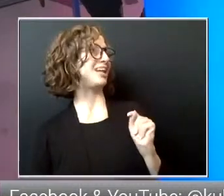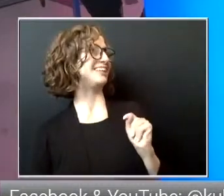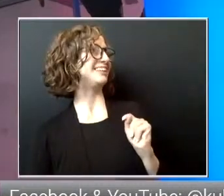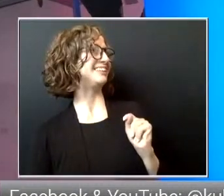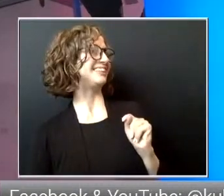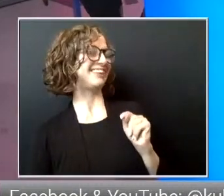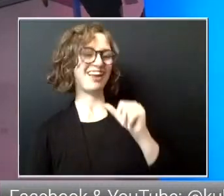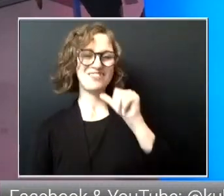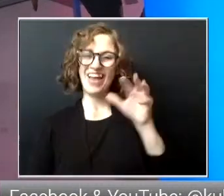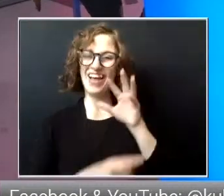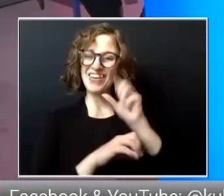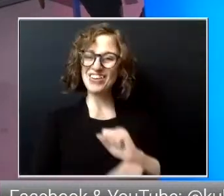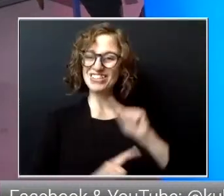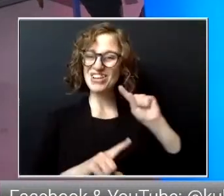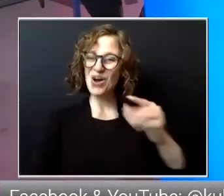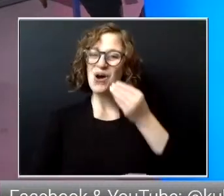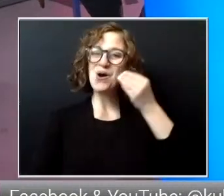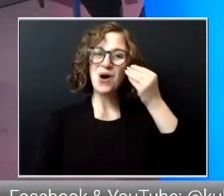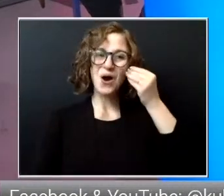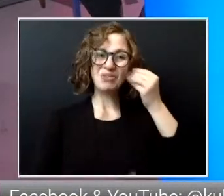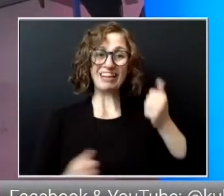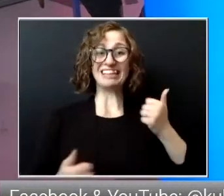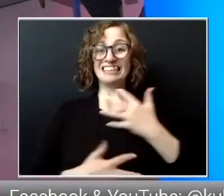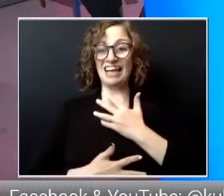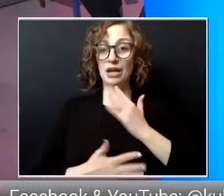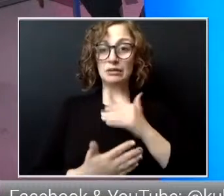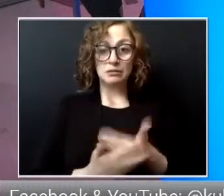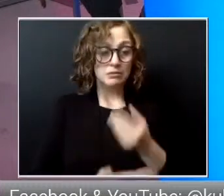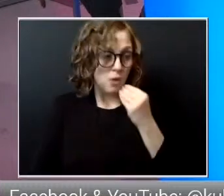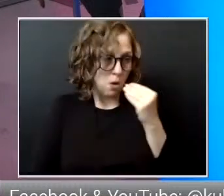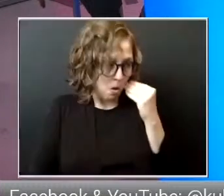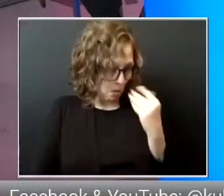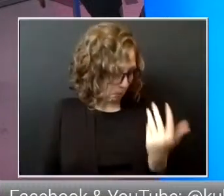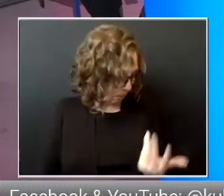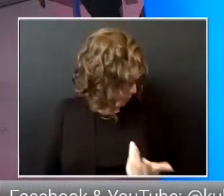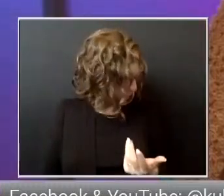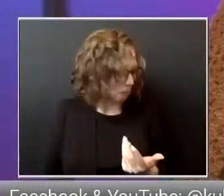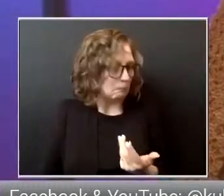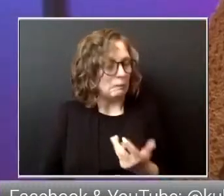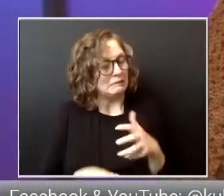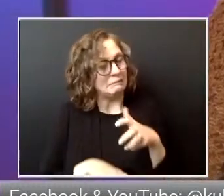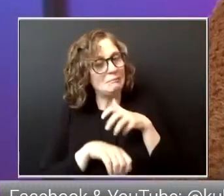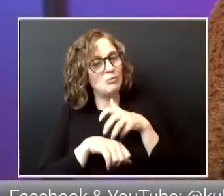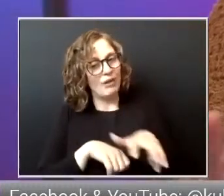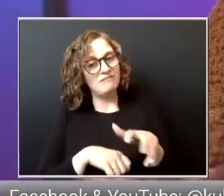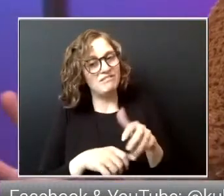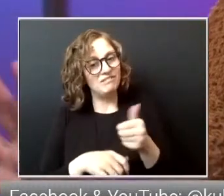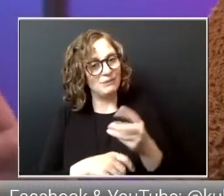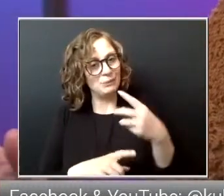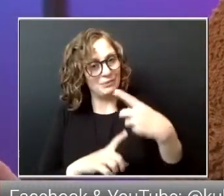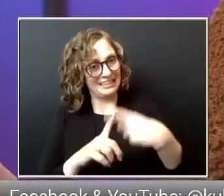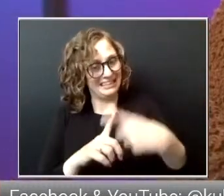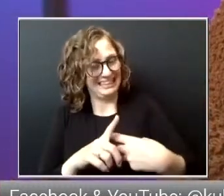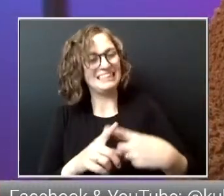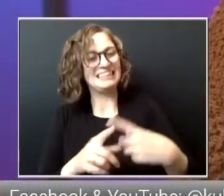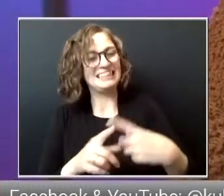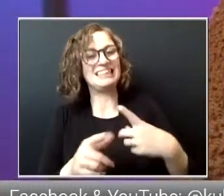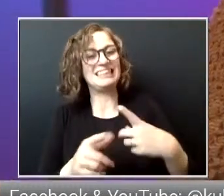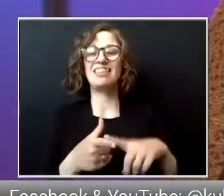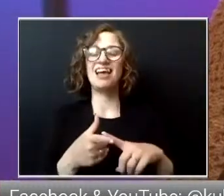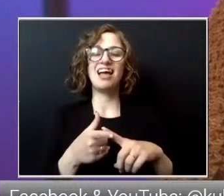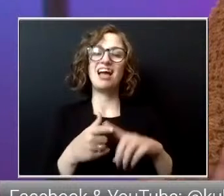was that? And then it was so scary to be home, and we had a rough couple months, and then it was almost like after that we kind